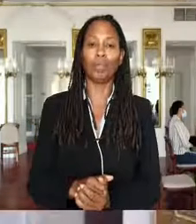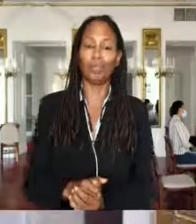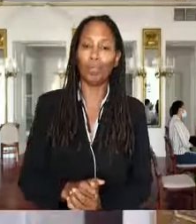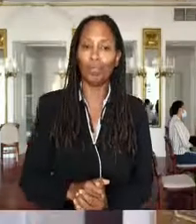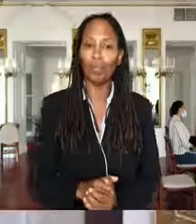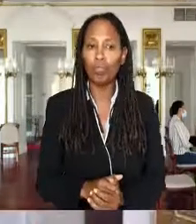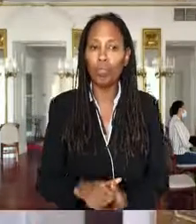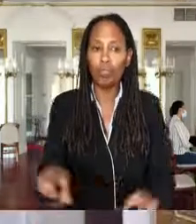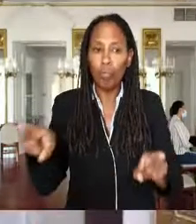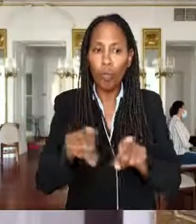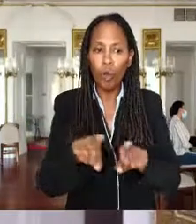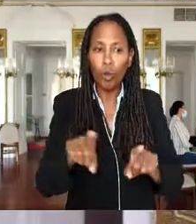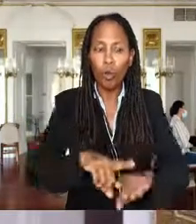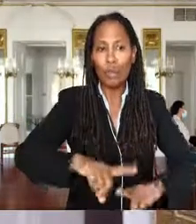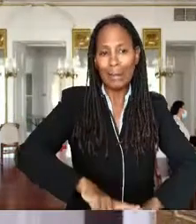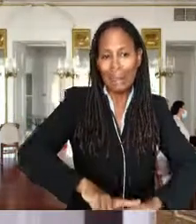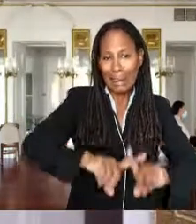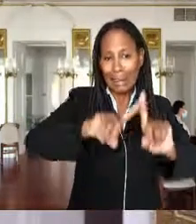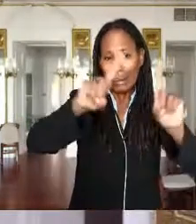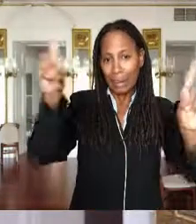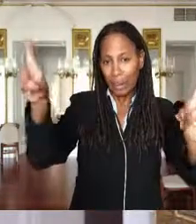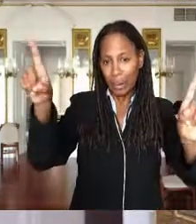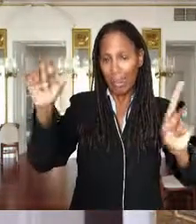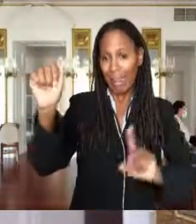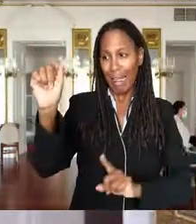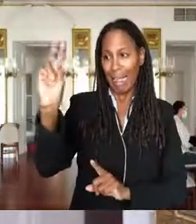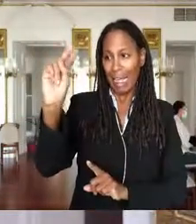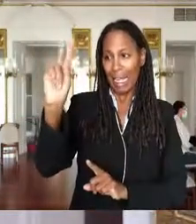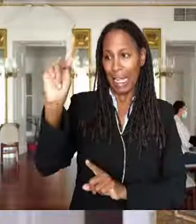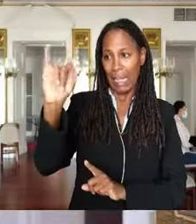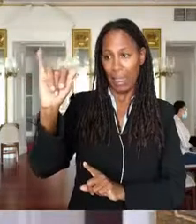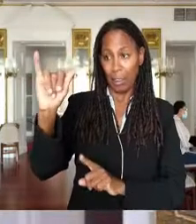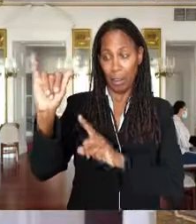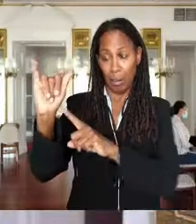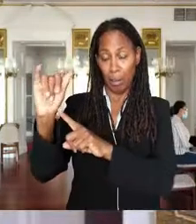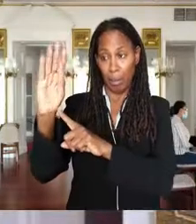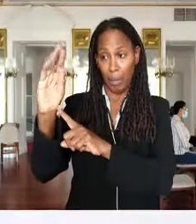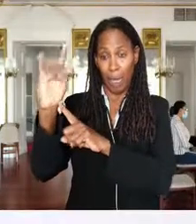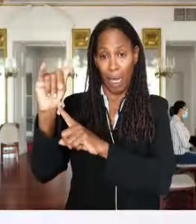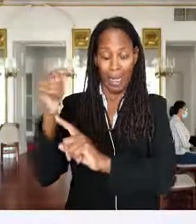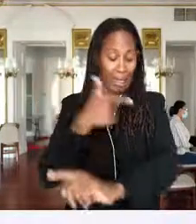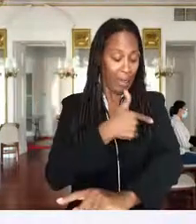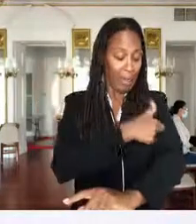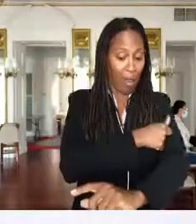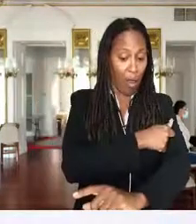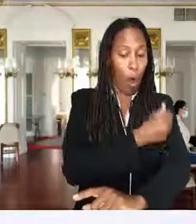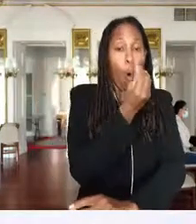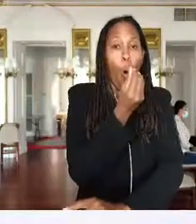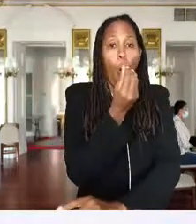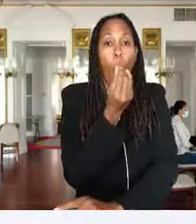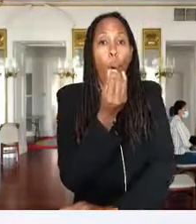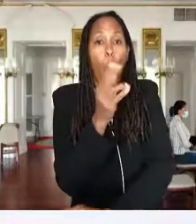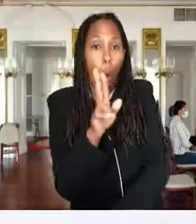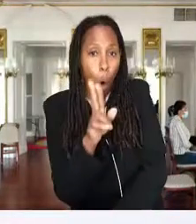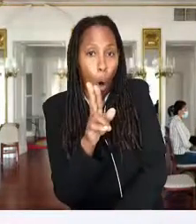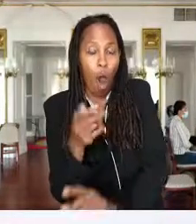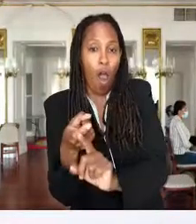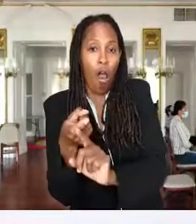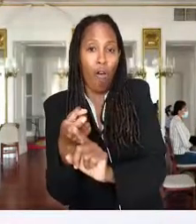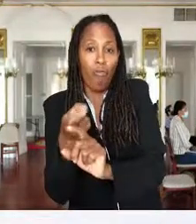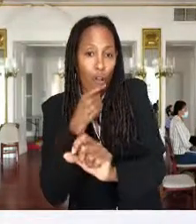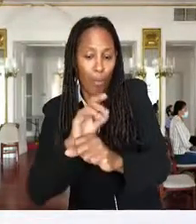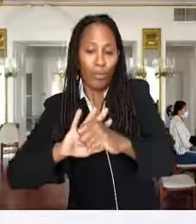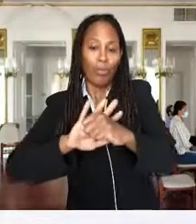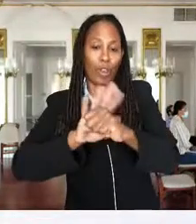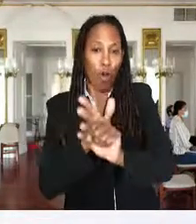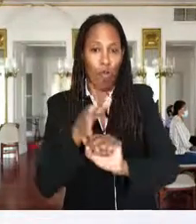And there's a difference between the antibody if you received the vaccine and if you actually receive antibodies by